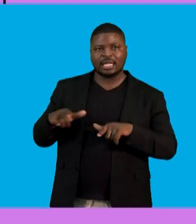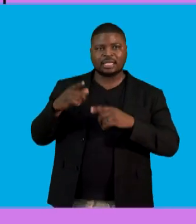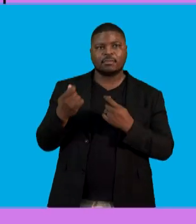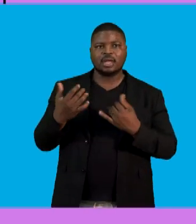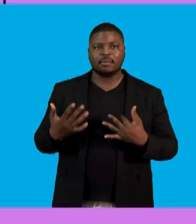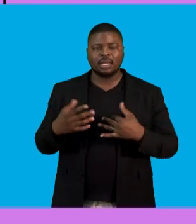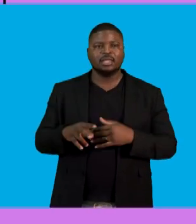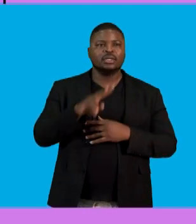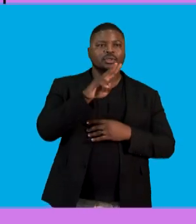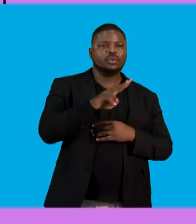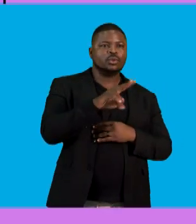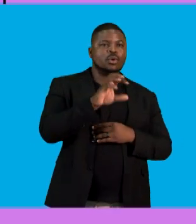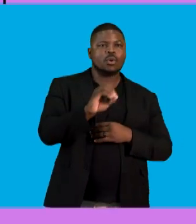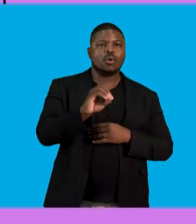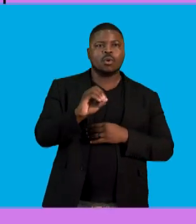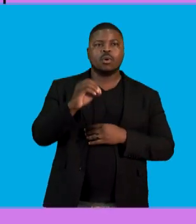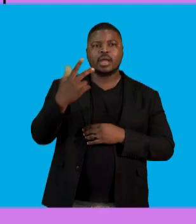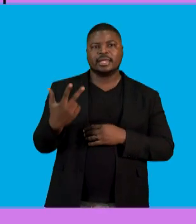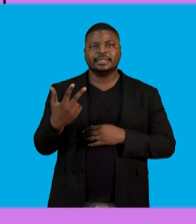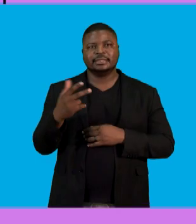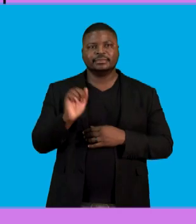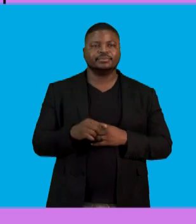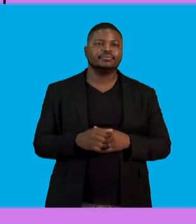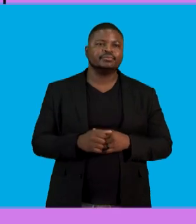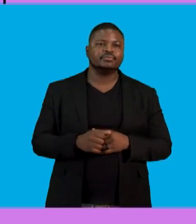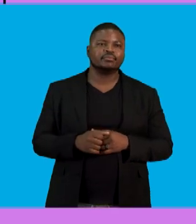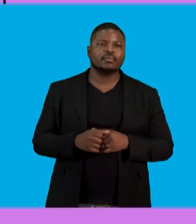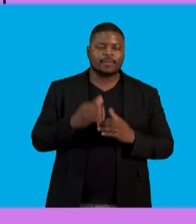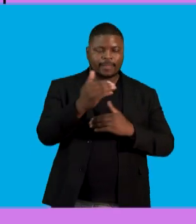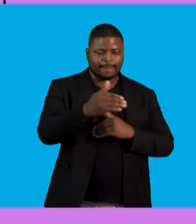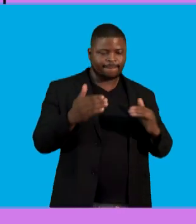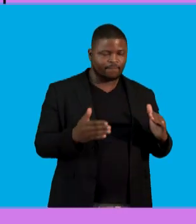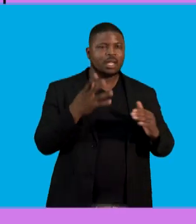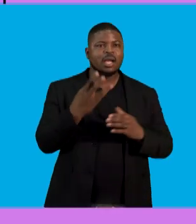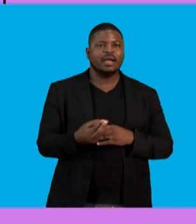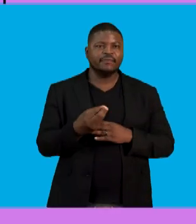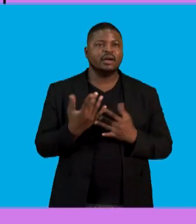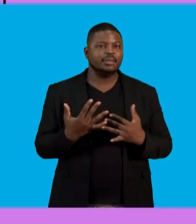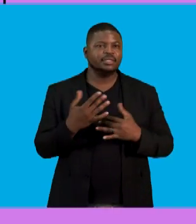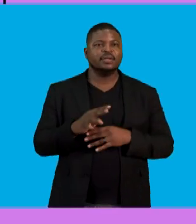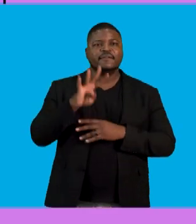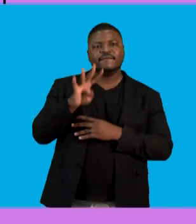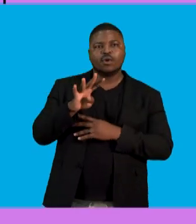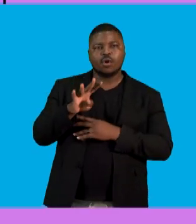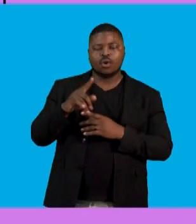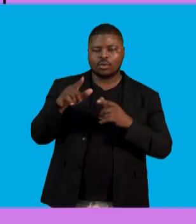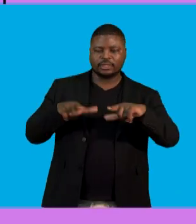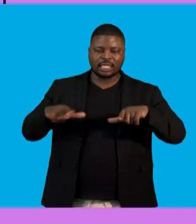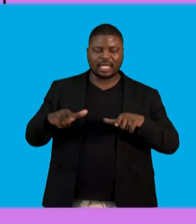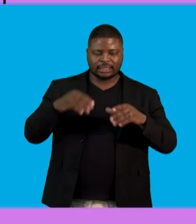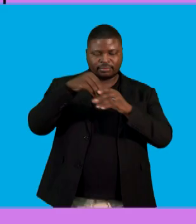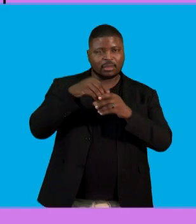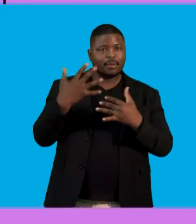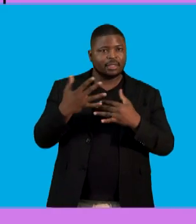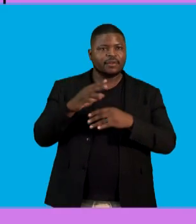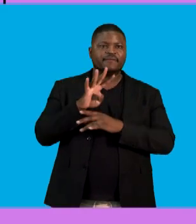208.99 cents. So we are told that one box has how many tiles inside? It has 4 tiles inside. How many tiles do we